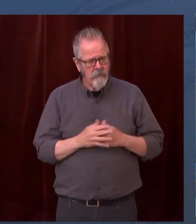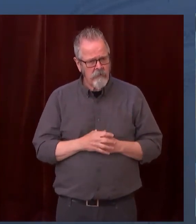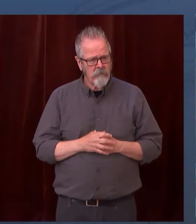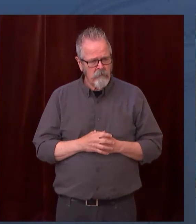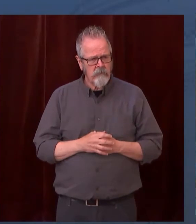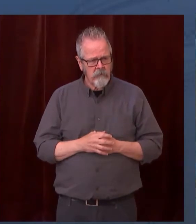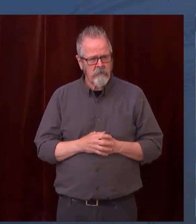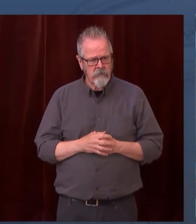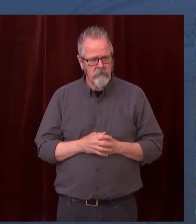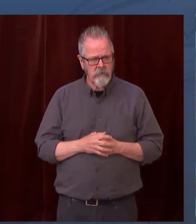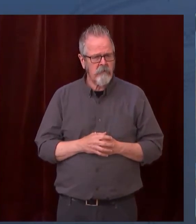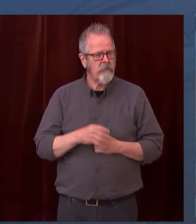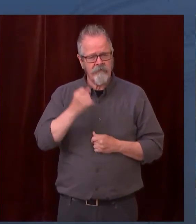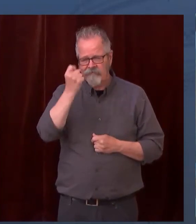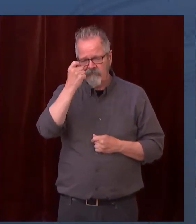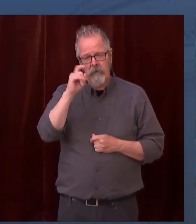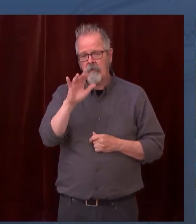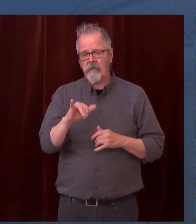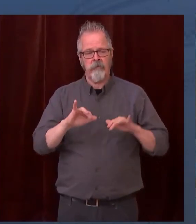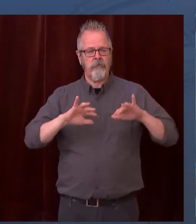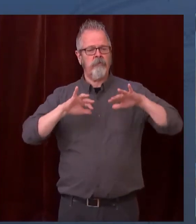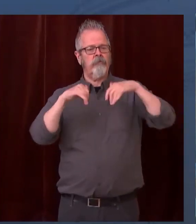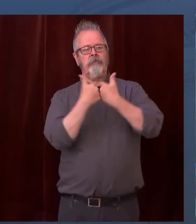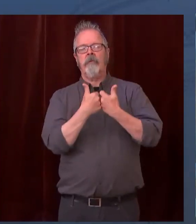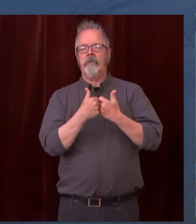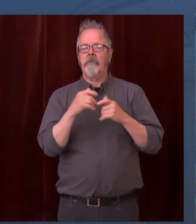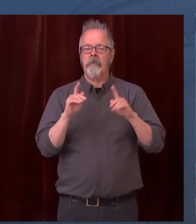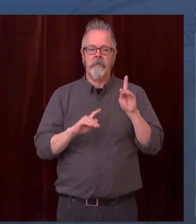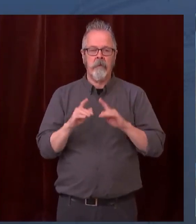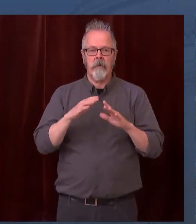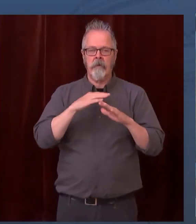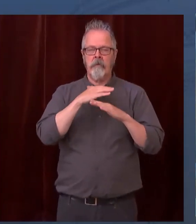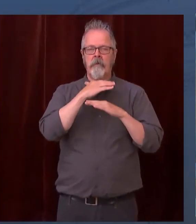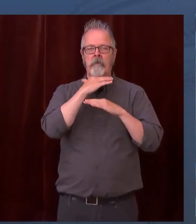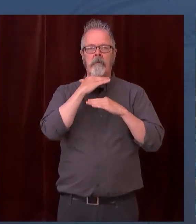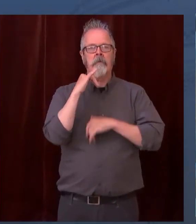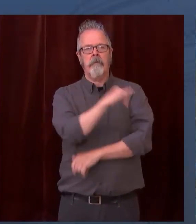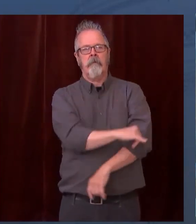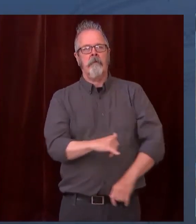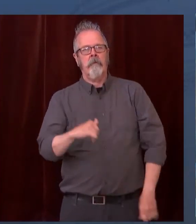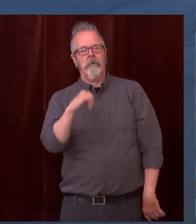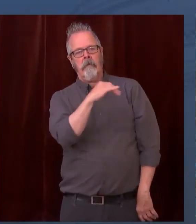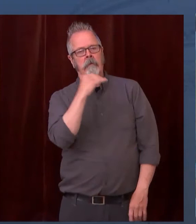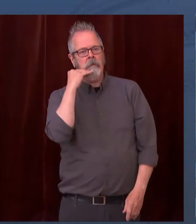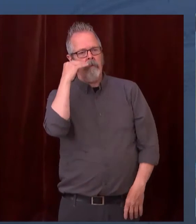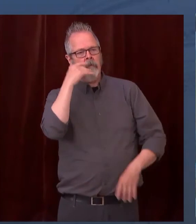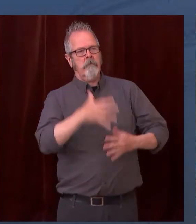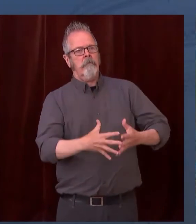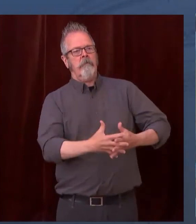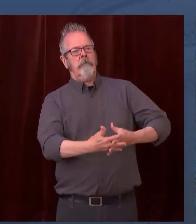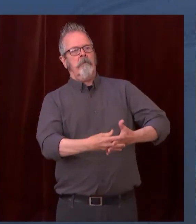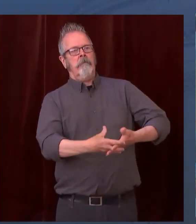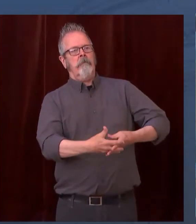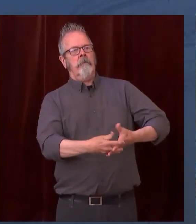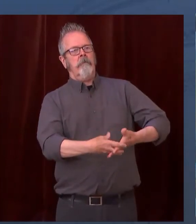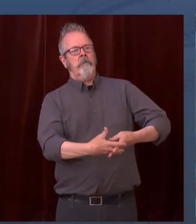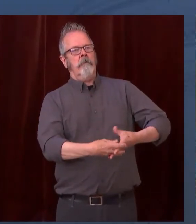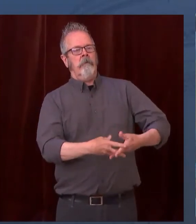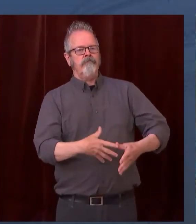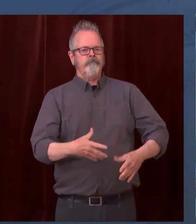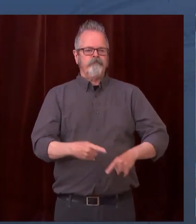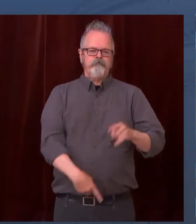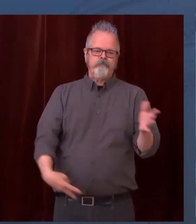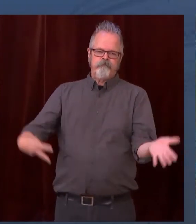challenging. I understand people are tired. They are interested in engaging with others. They did a